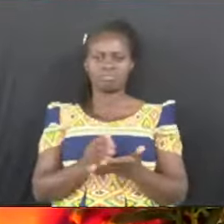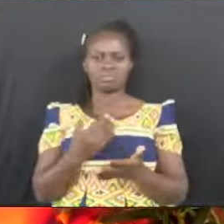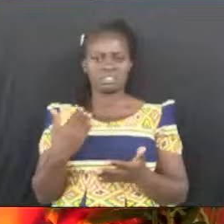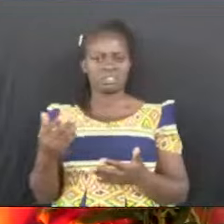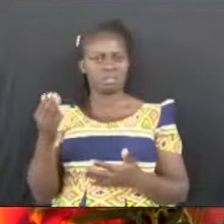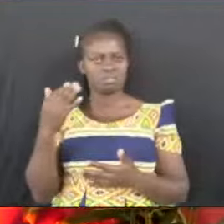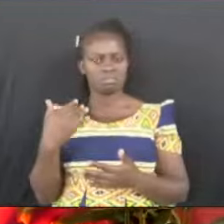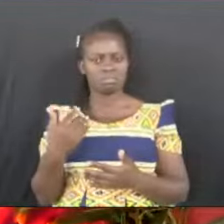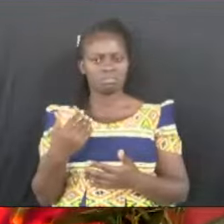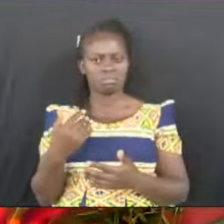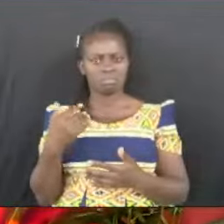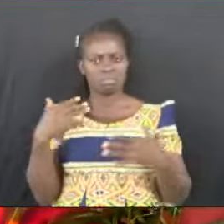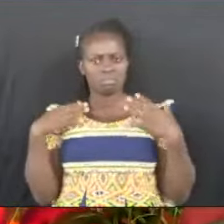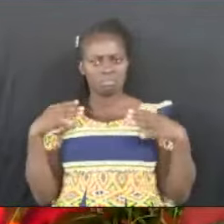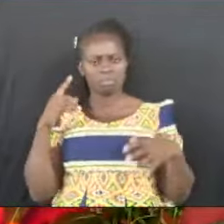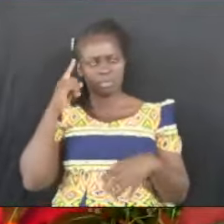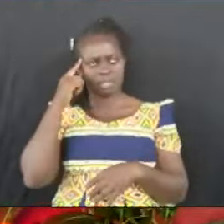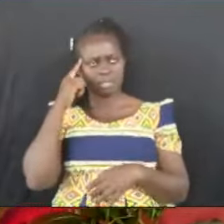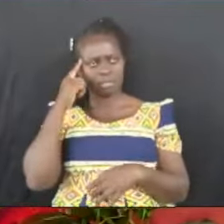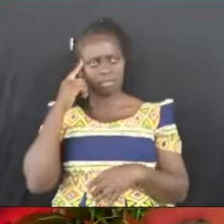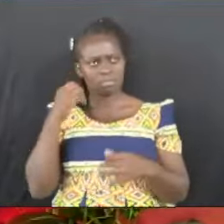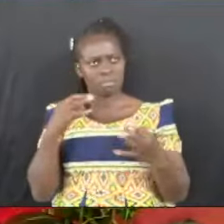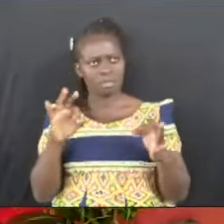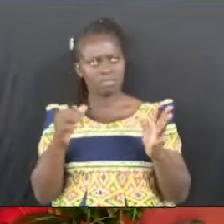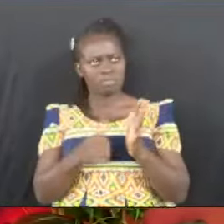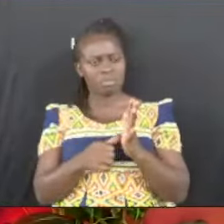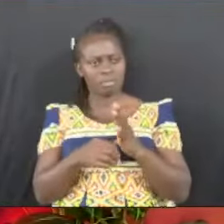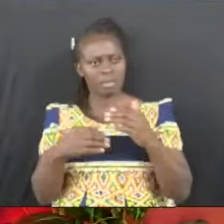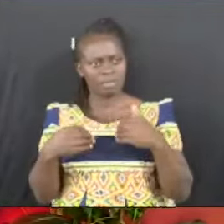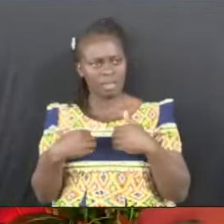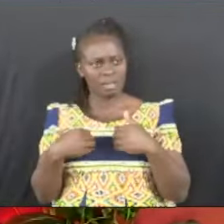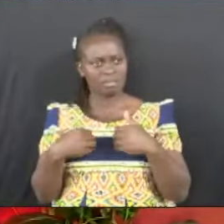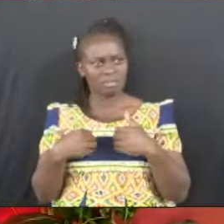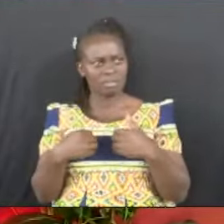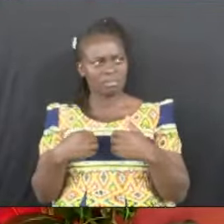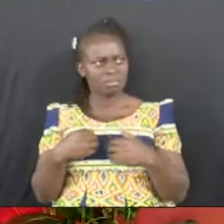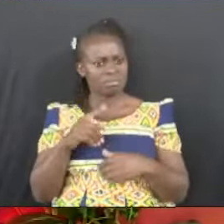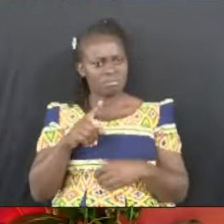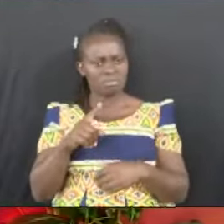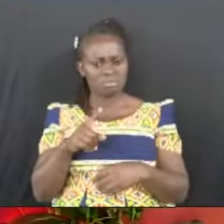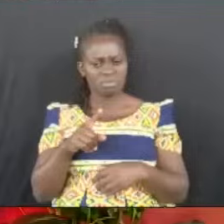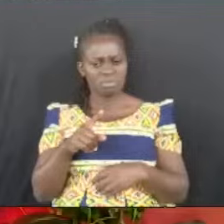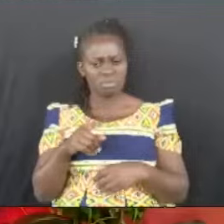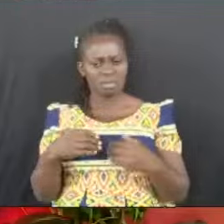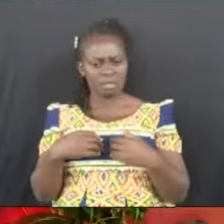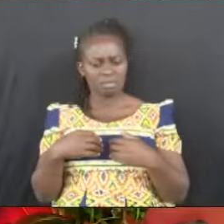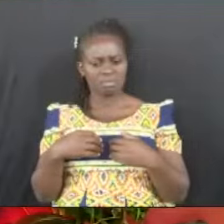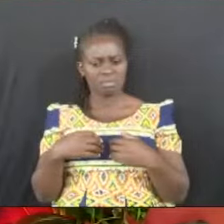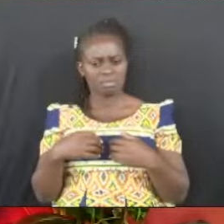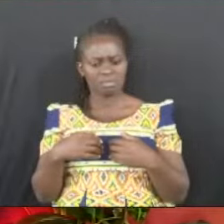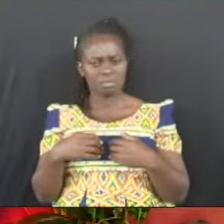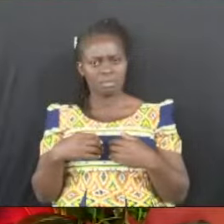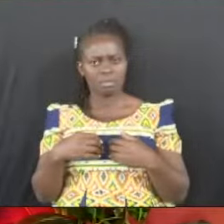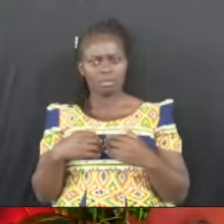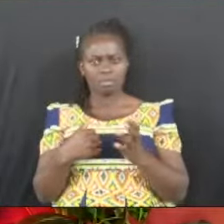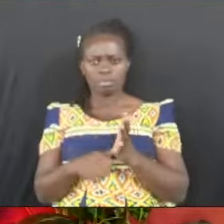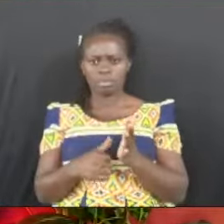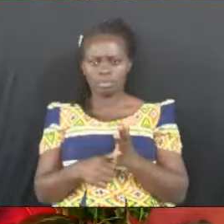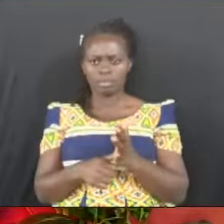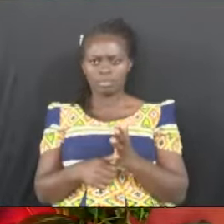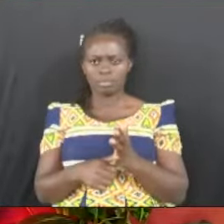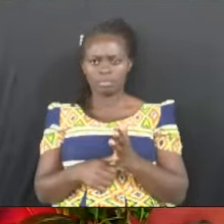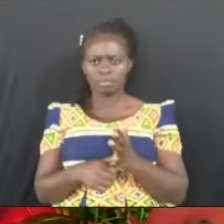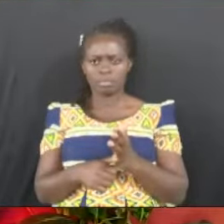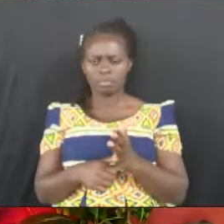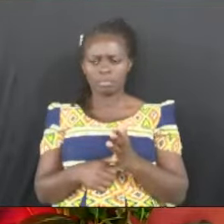know, if you have trouble, then something must be wrong with you. No, no. In fact, if you